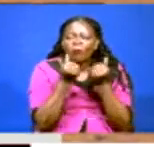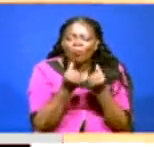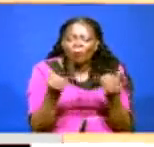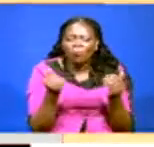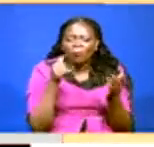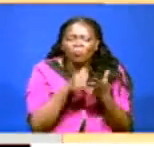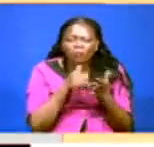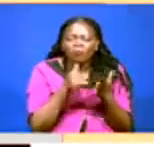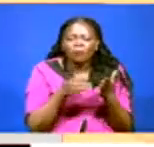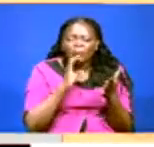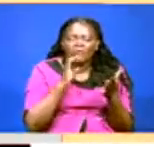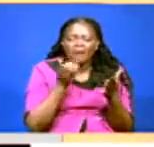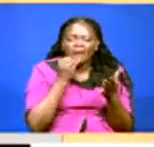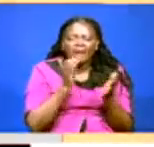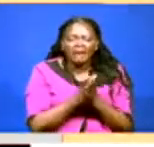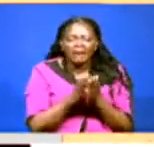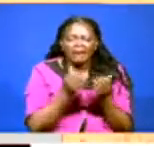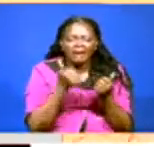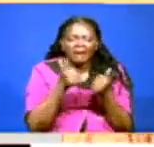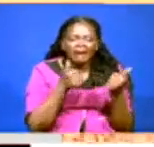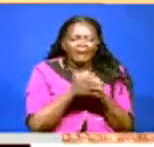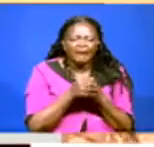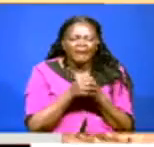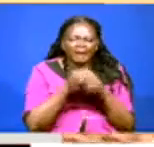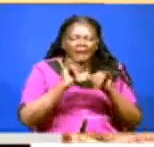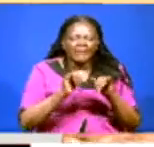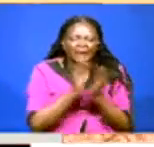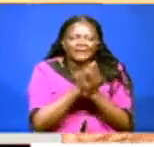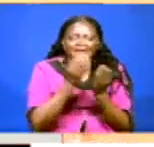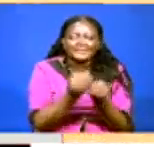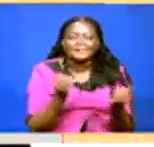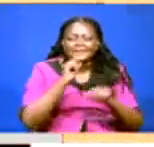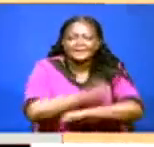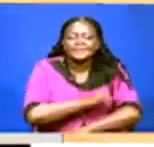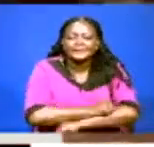including water, food, and retaining of children in schools.